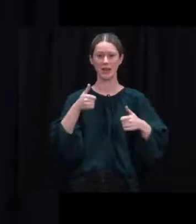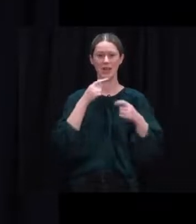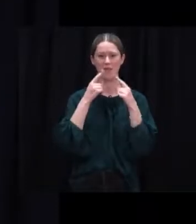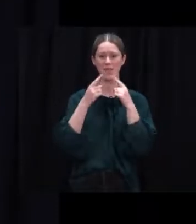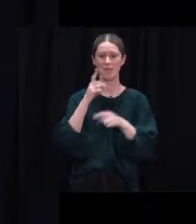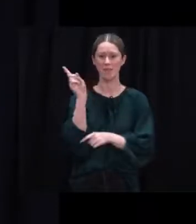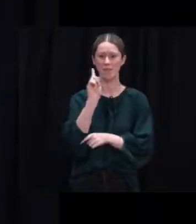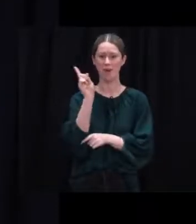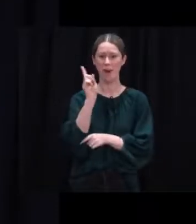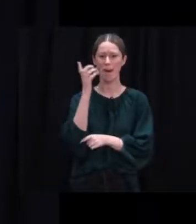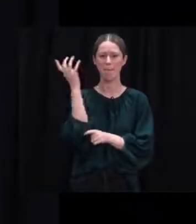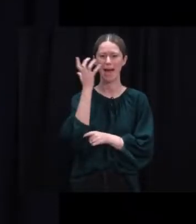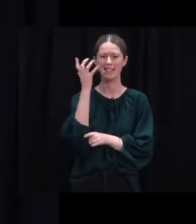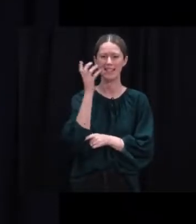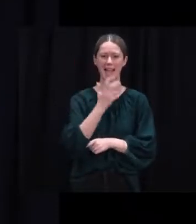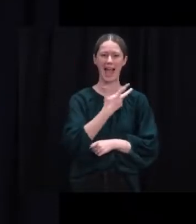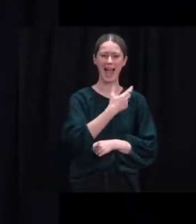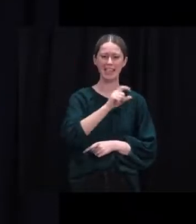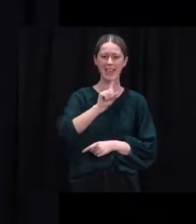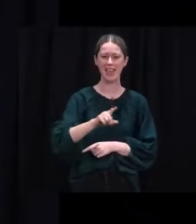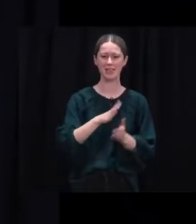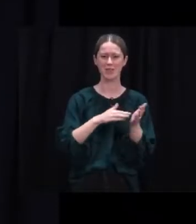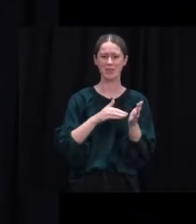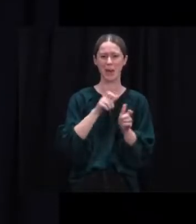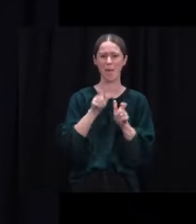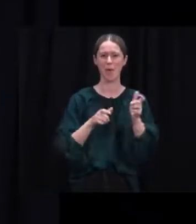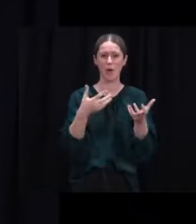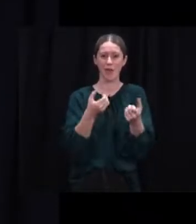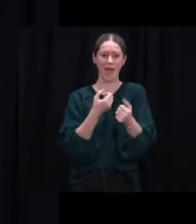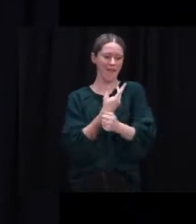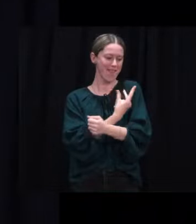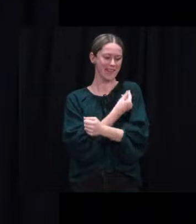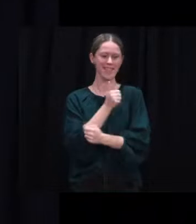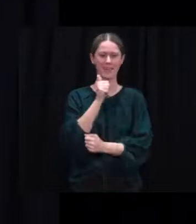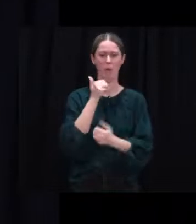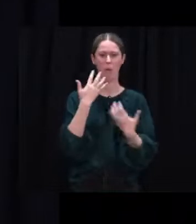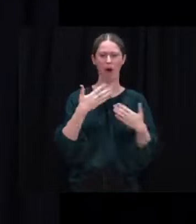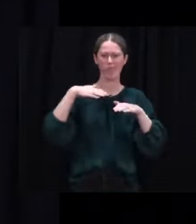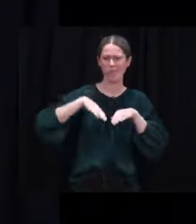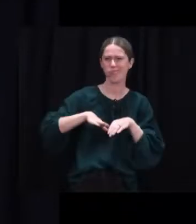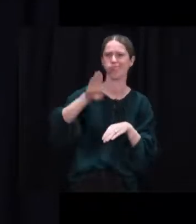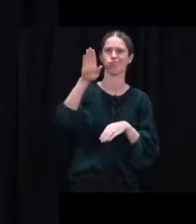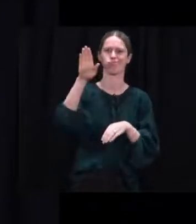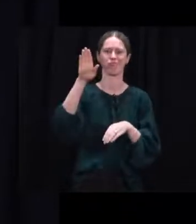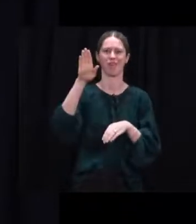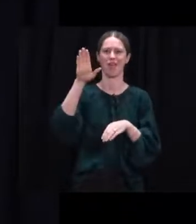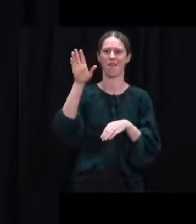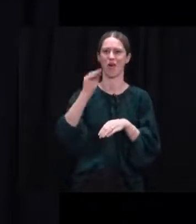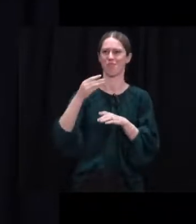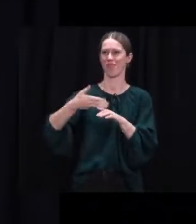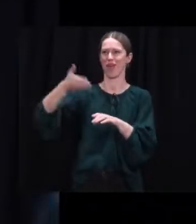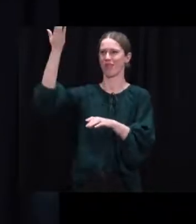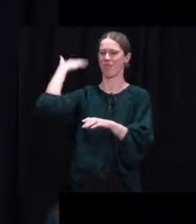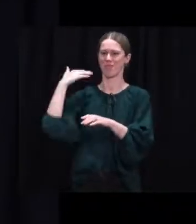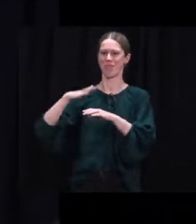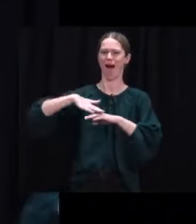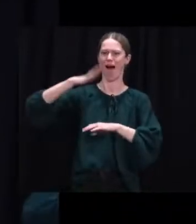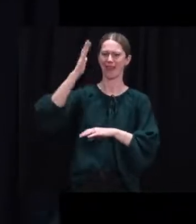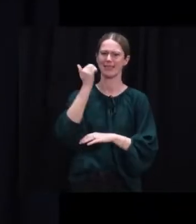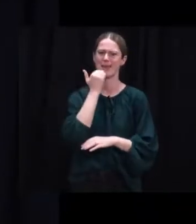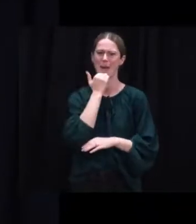Good afternoon, everybody. It's good to be back. I begin today with some good news, some incredible news, in fact. 80,000 New Zealanders got